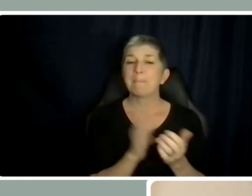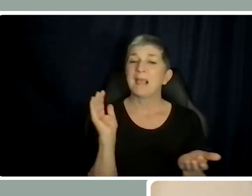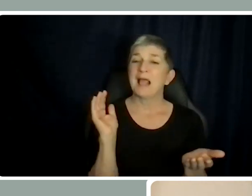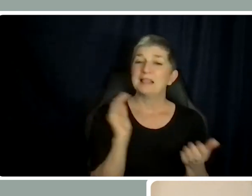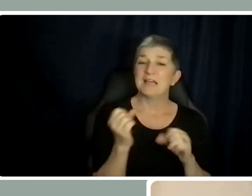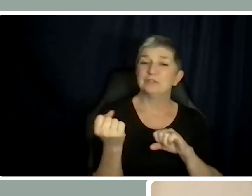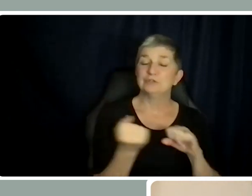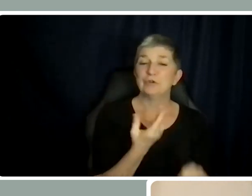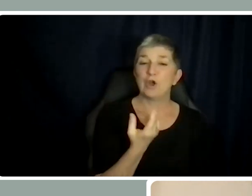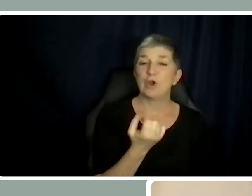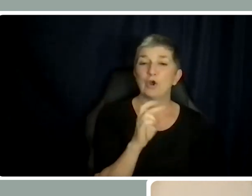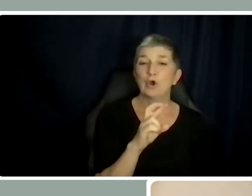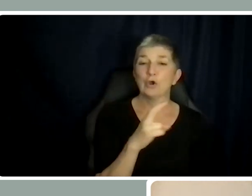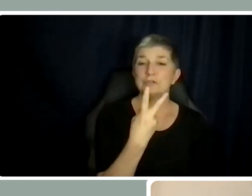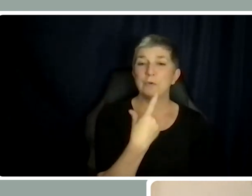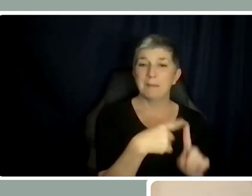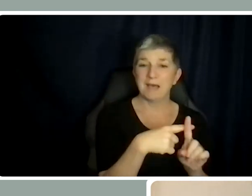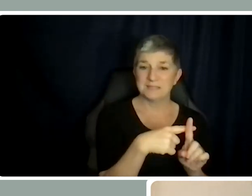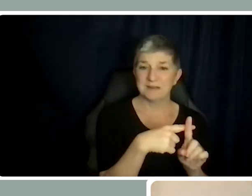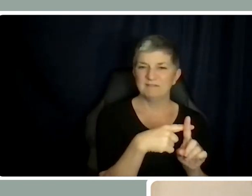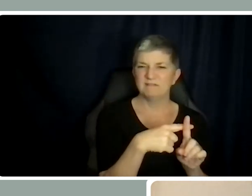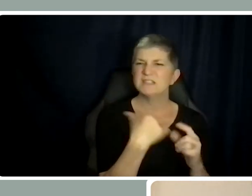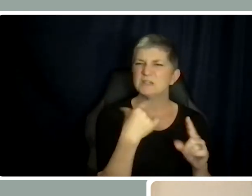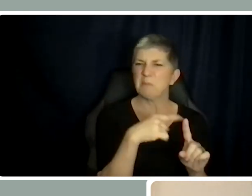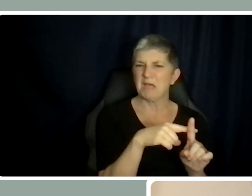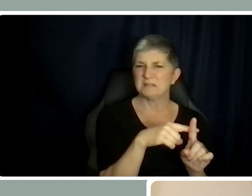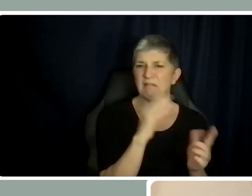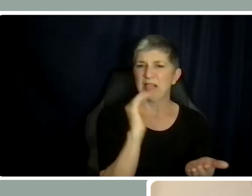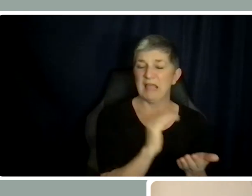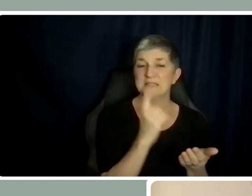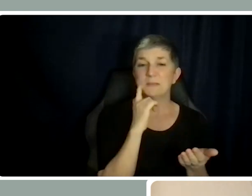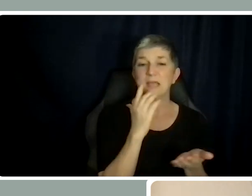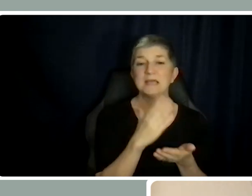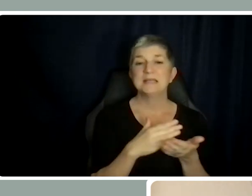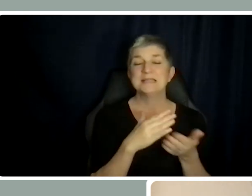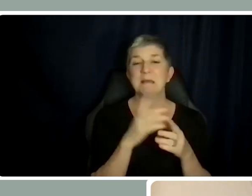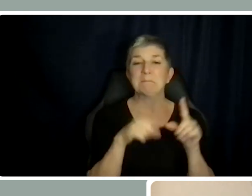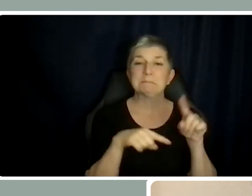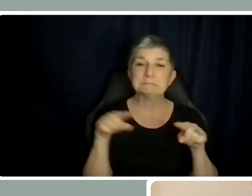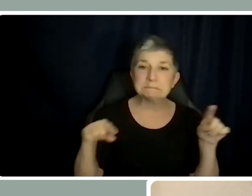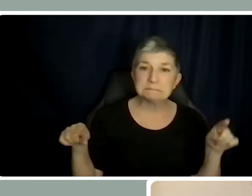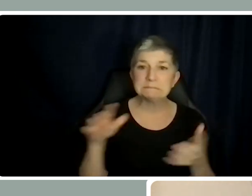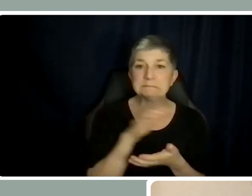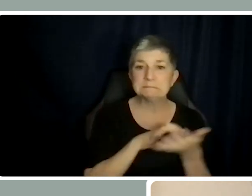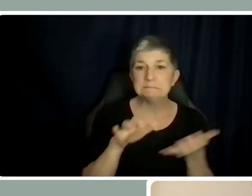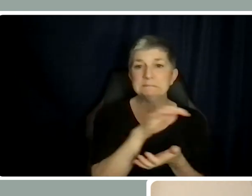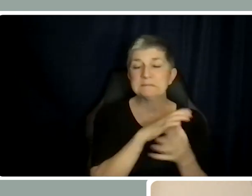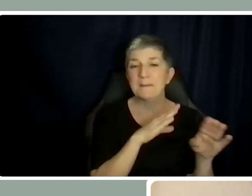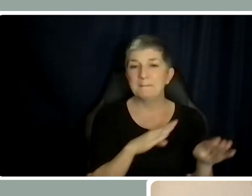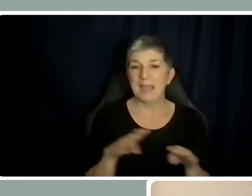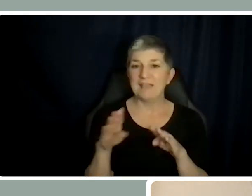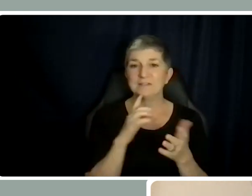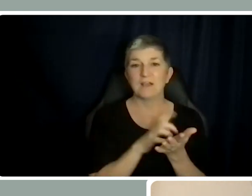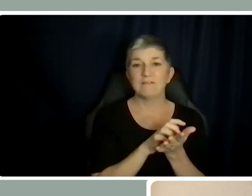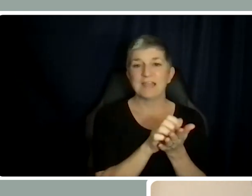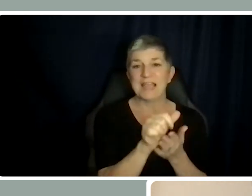strong HER2 positivity. Still positive, but it's a little less strong, probably because there's some heterogeneity. There's sort of mixed behaviors of those